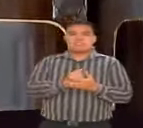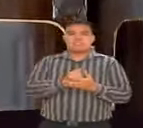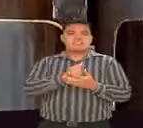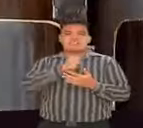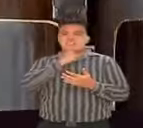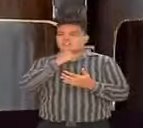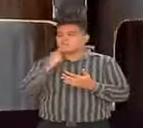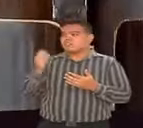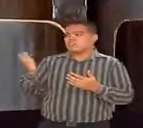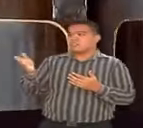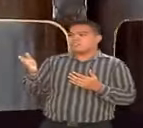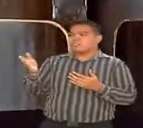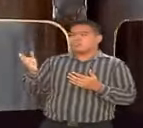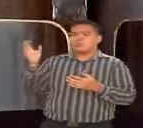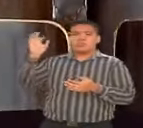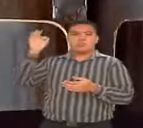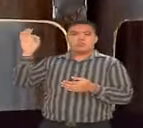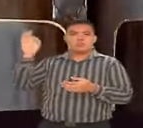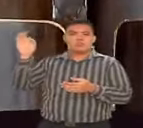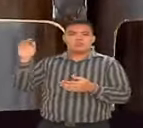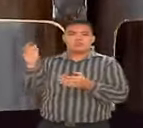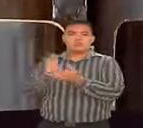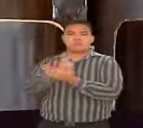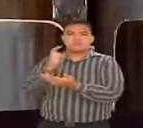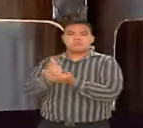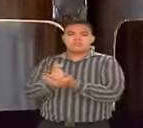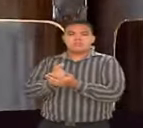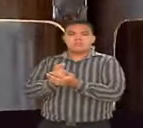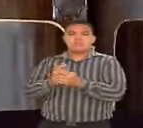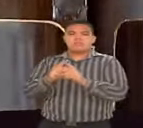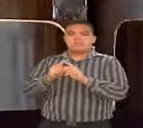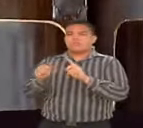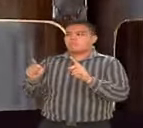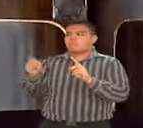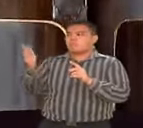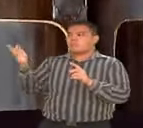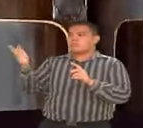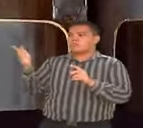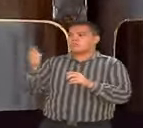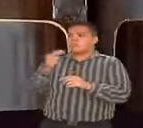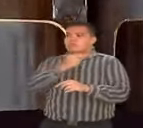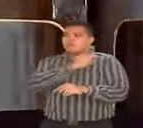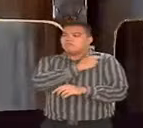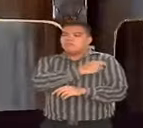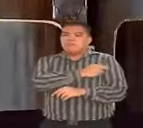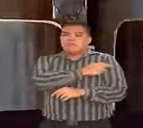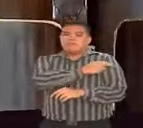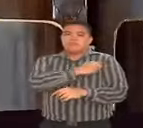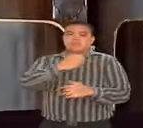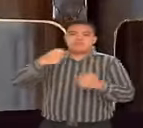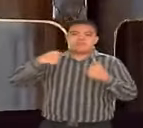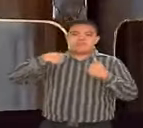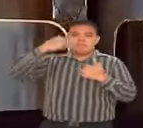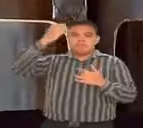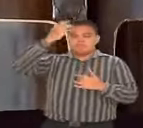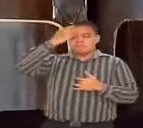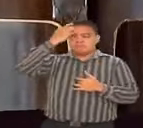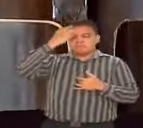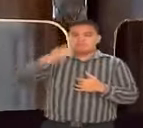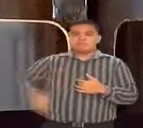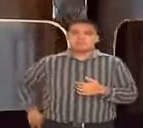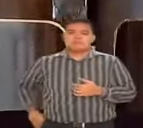Dili na prospect for salvation or prospect for baptism. Prospect for patient ni. Masignaan ni